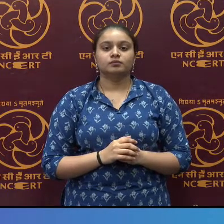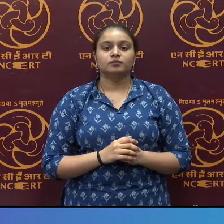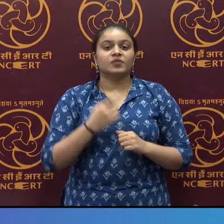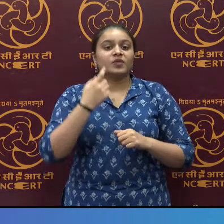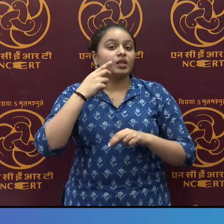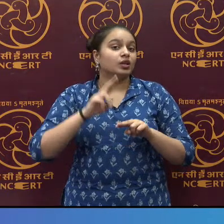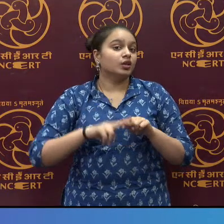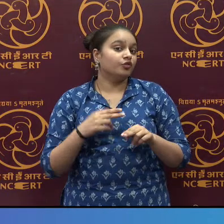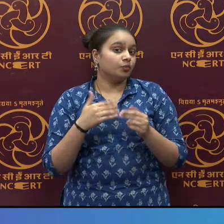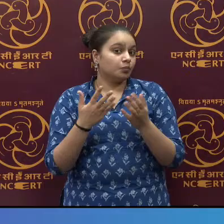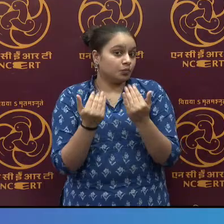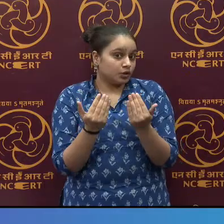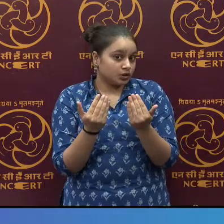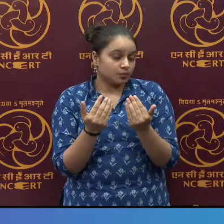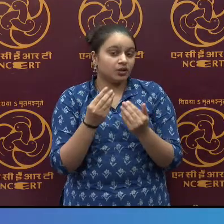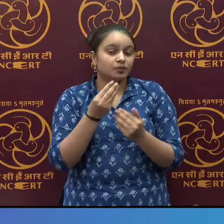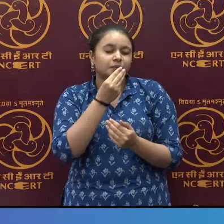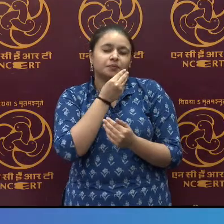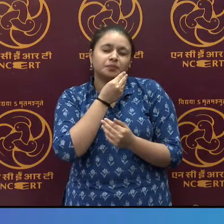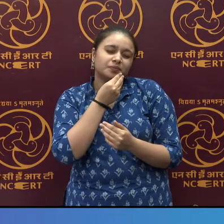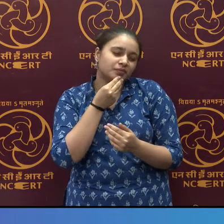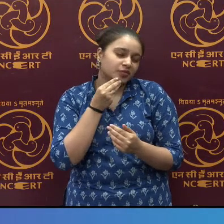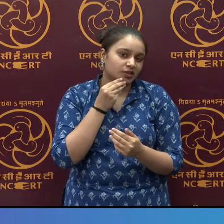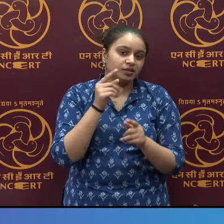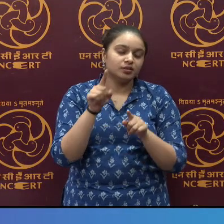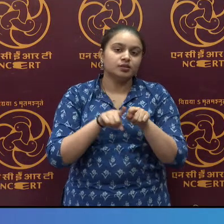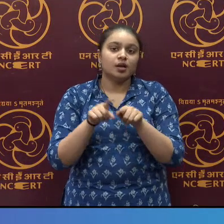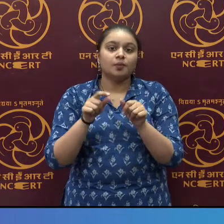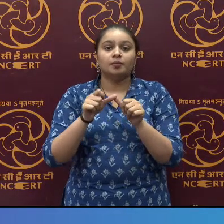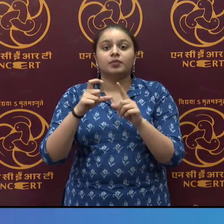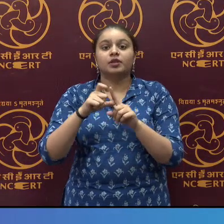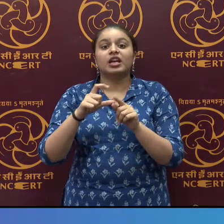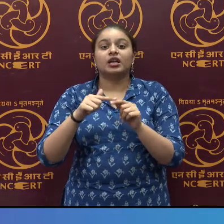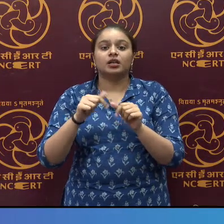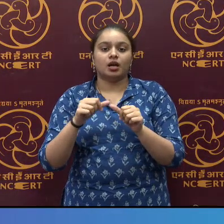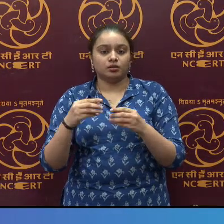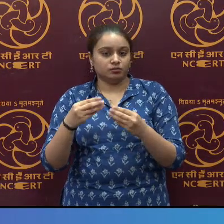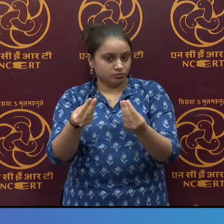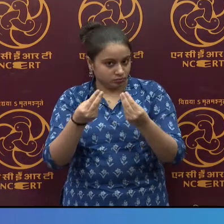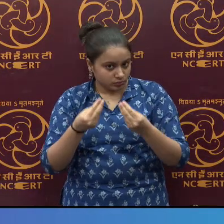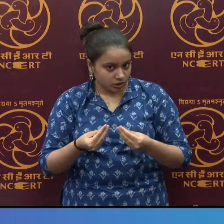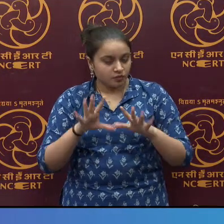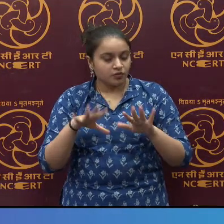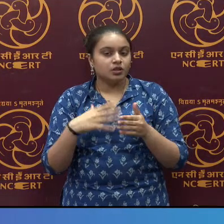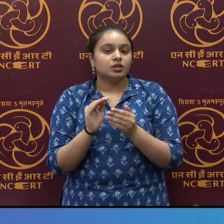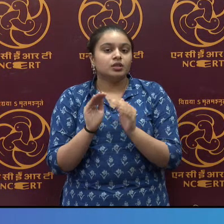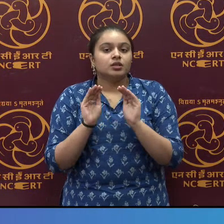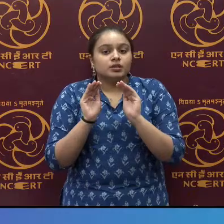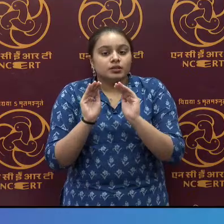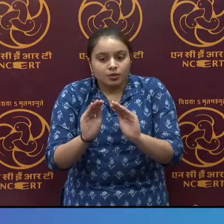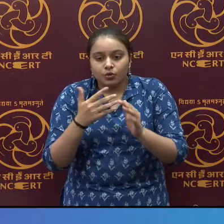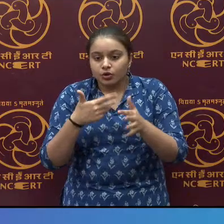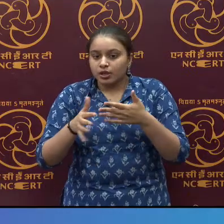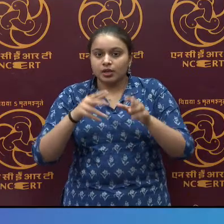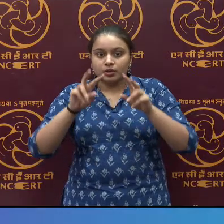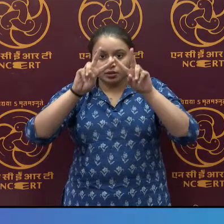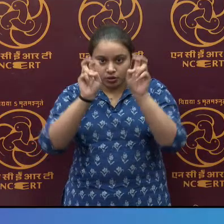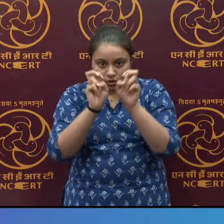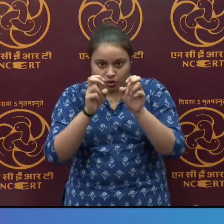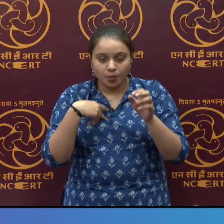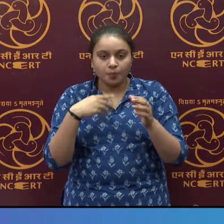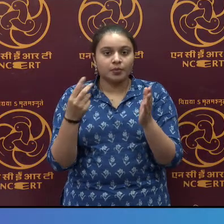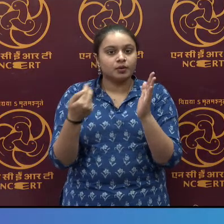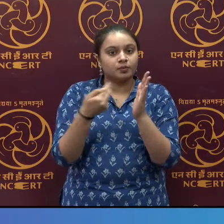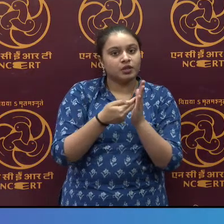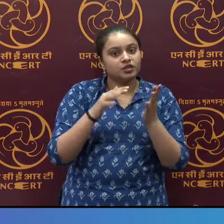If possible, please give some data in support of whatever topic you are